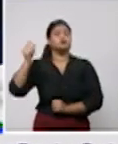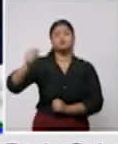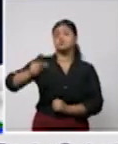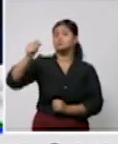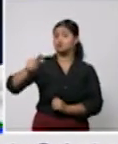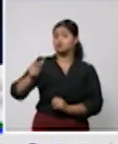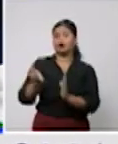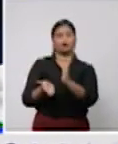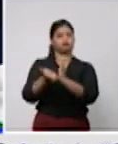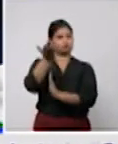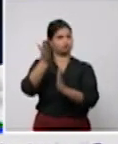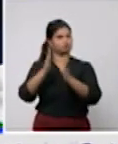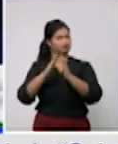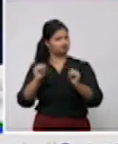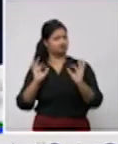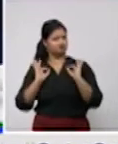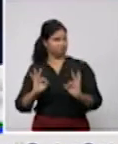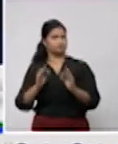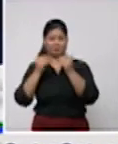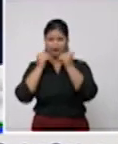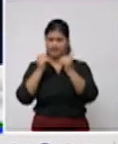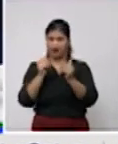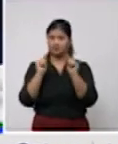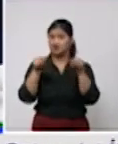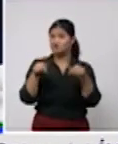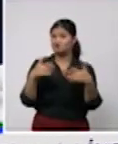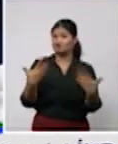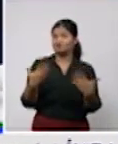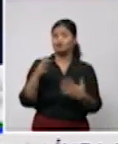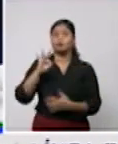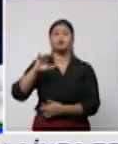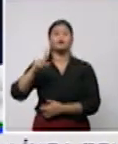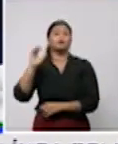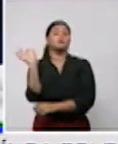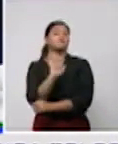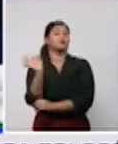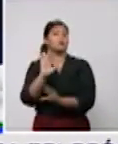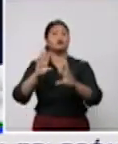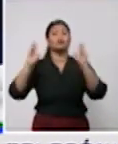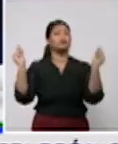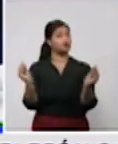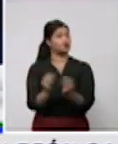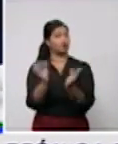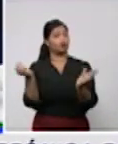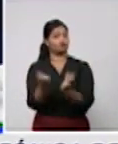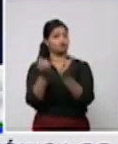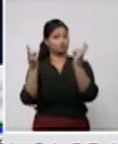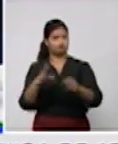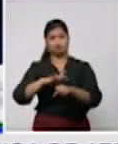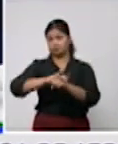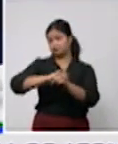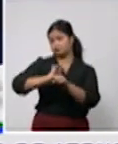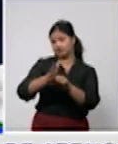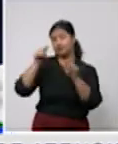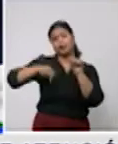2,460 people, or 81% of all confirmed cases in Cuba, have recovered from the virus.